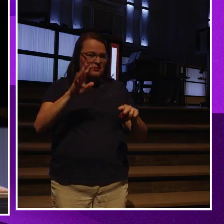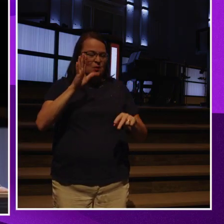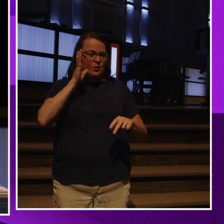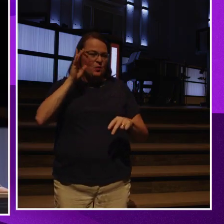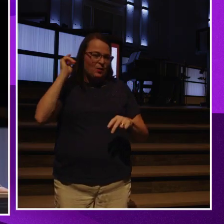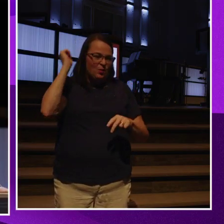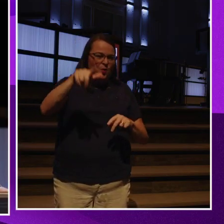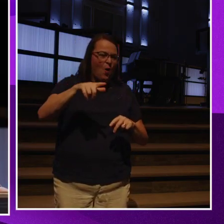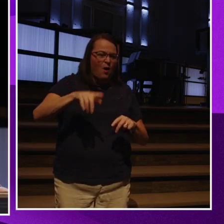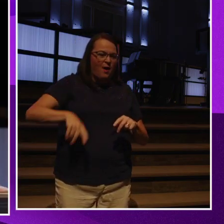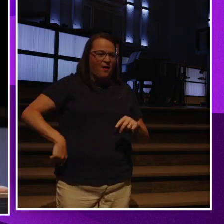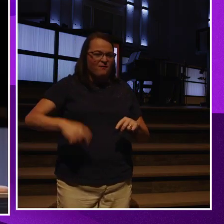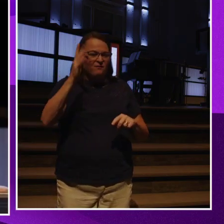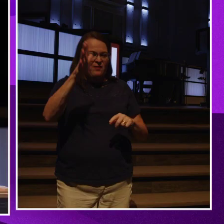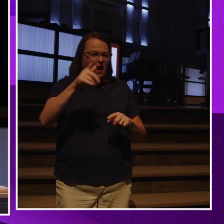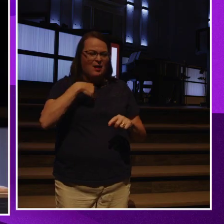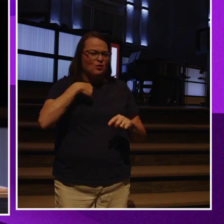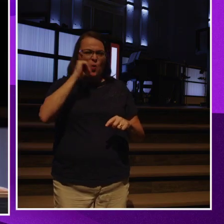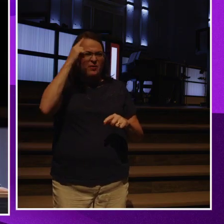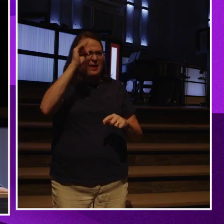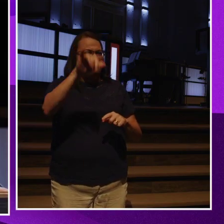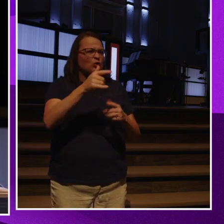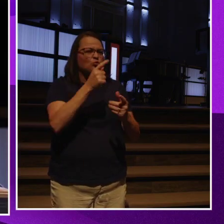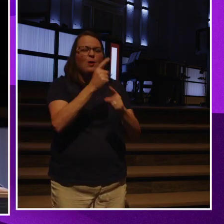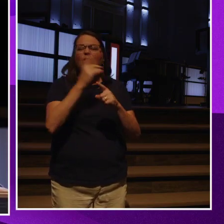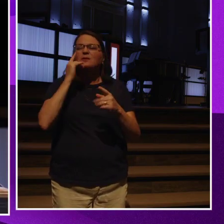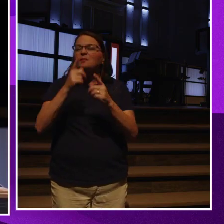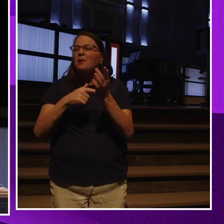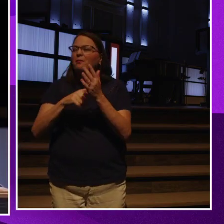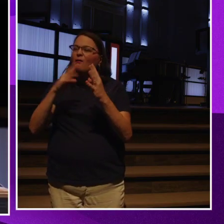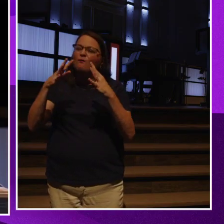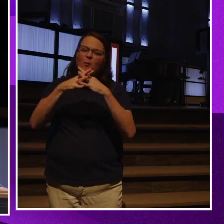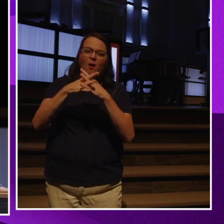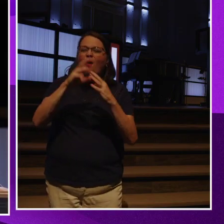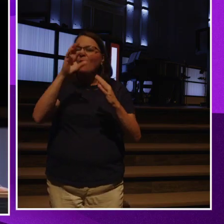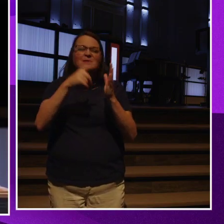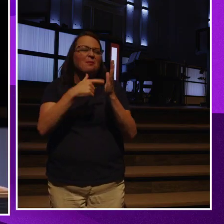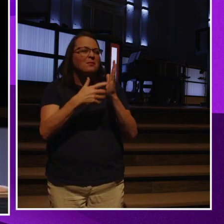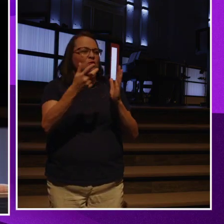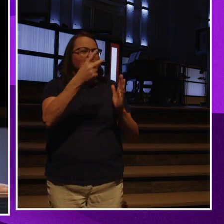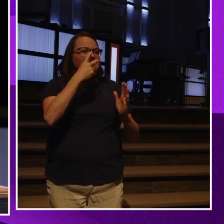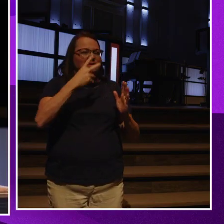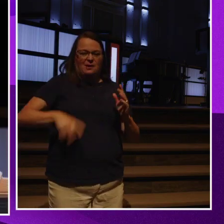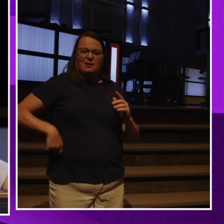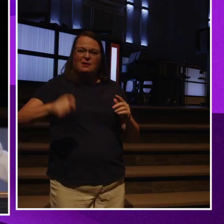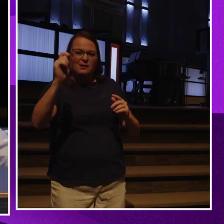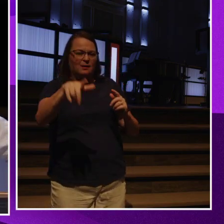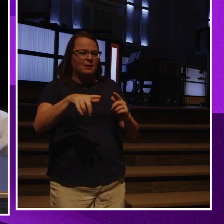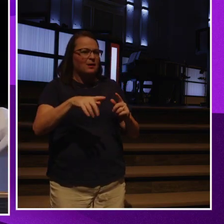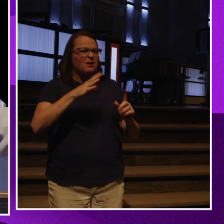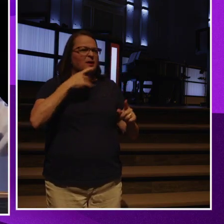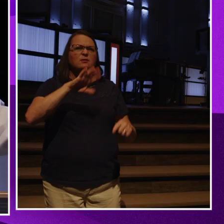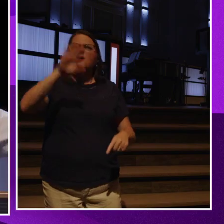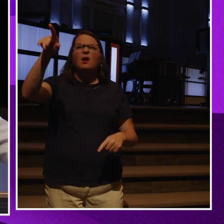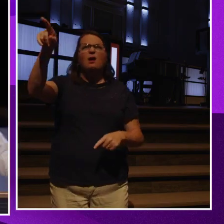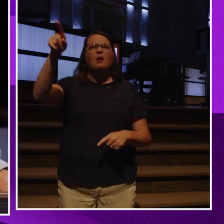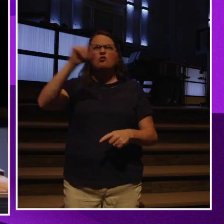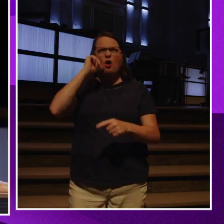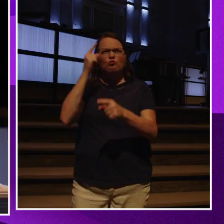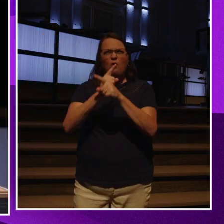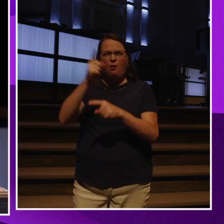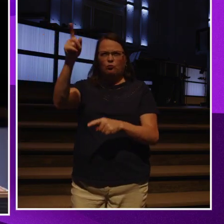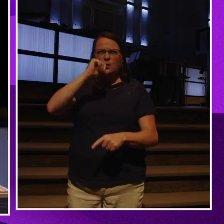flag or throw something in and say, I don't think that was the right. I don't think you made the right decision. And they'll say to the referee, you didn't get that right. You didn't see